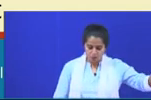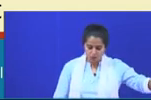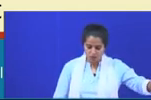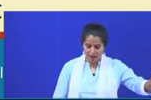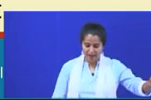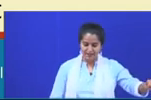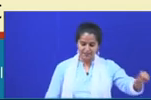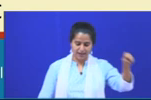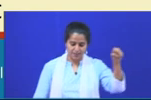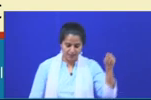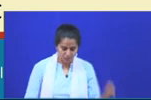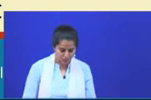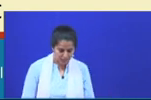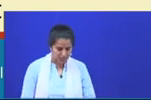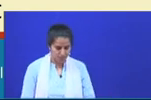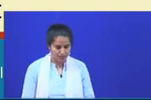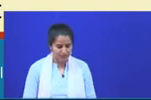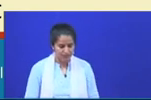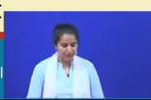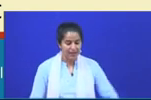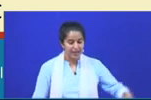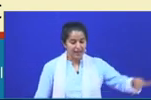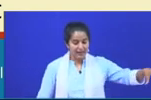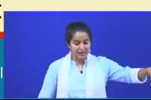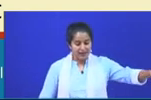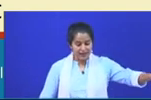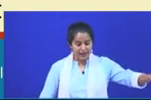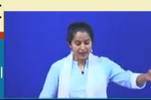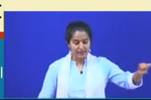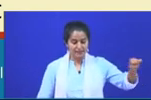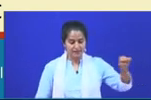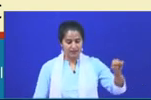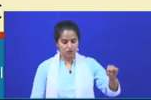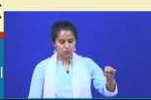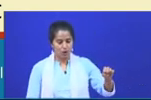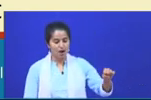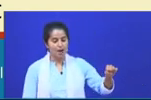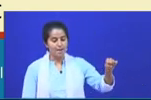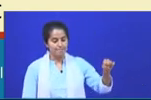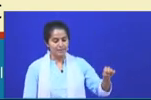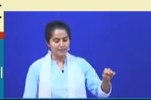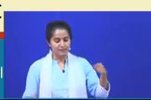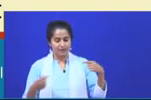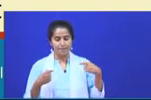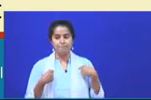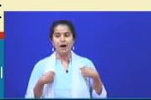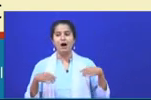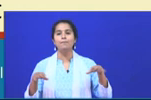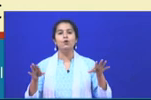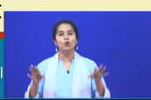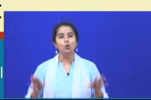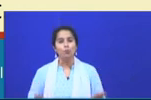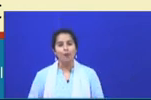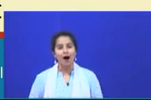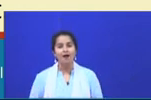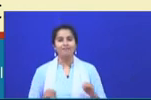somebody holds your hand and makes you sit down, then it will be kare dhritva mitram